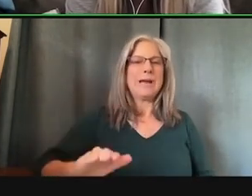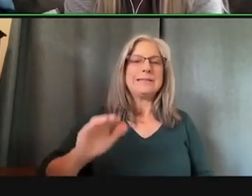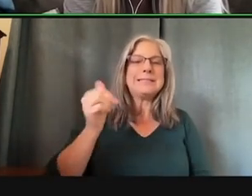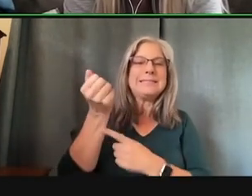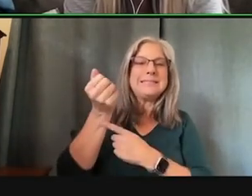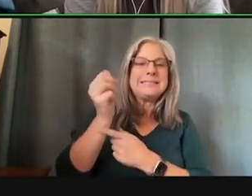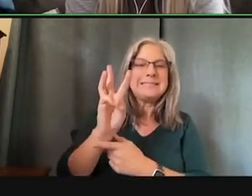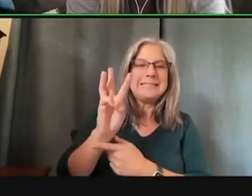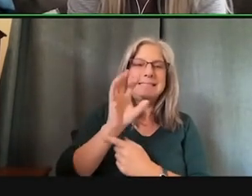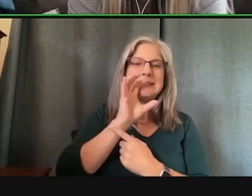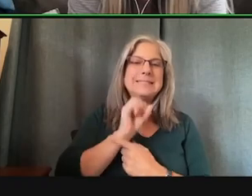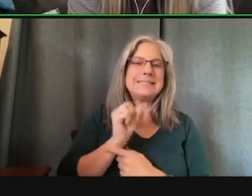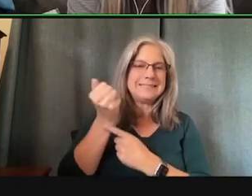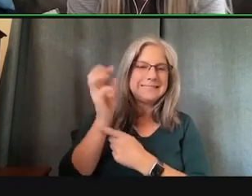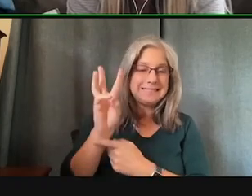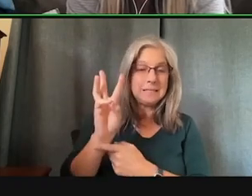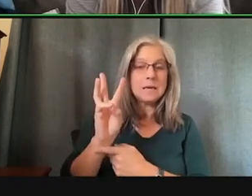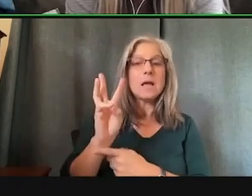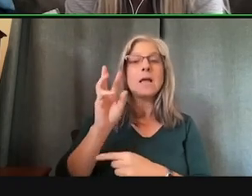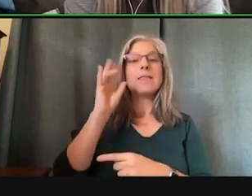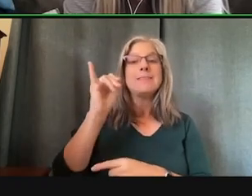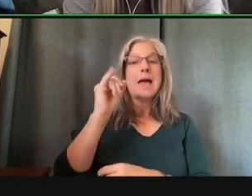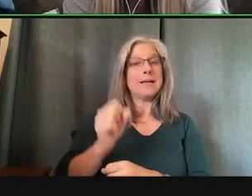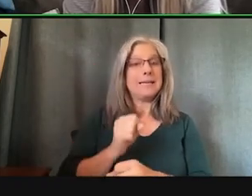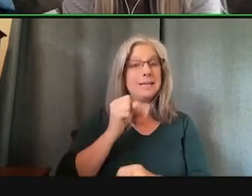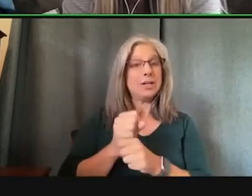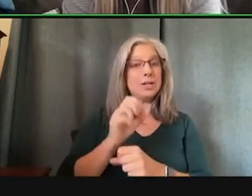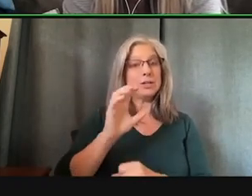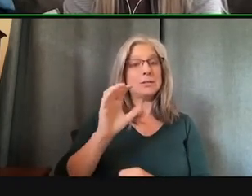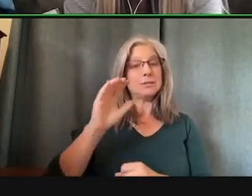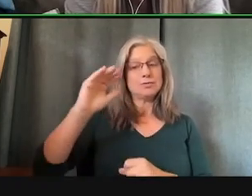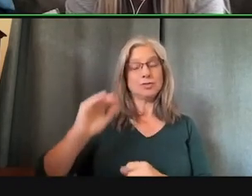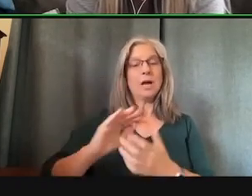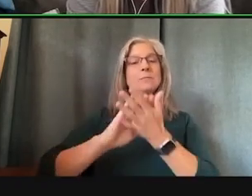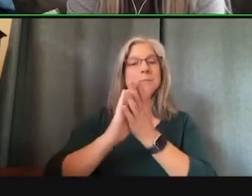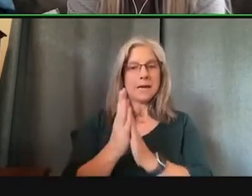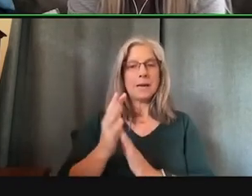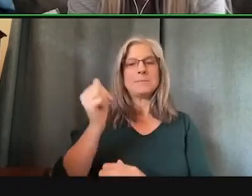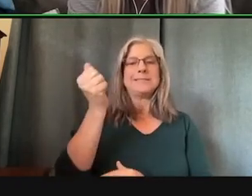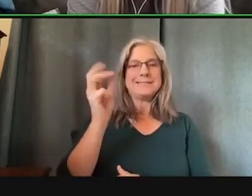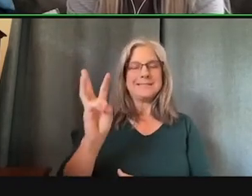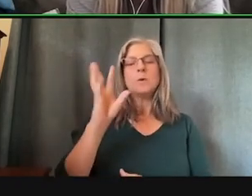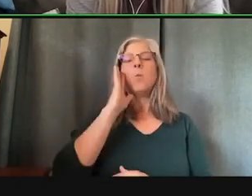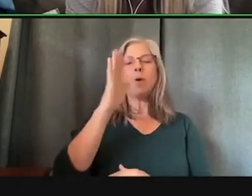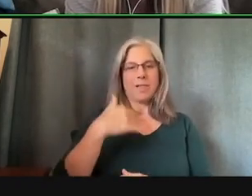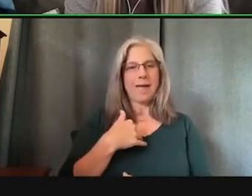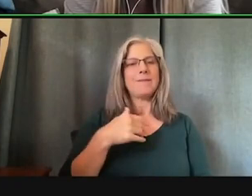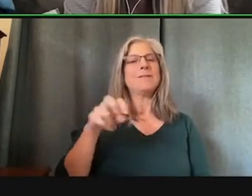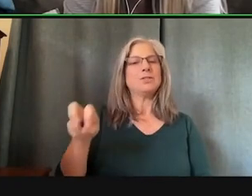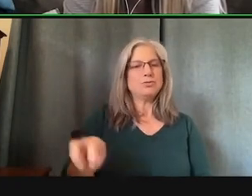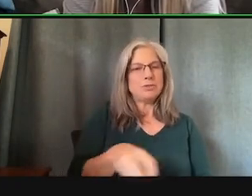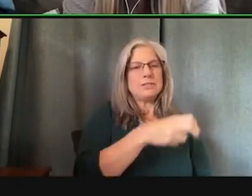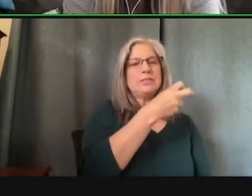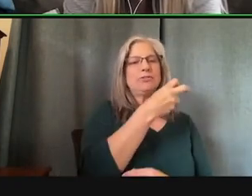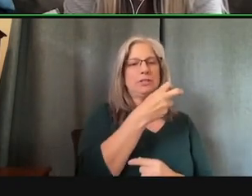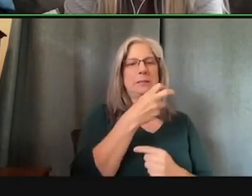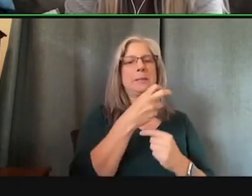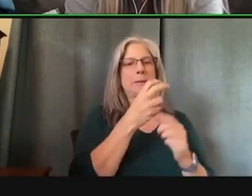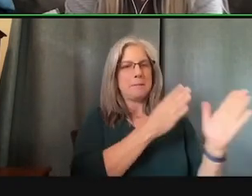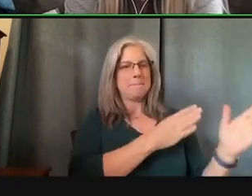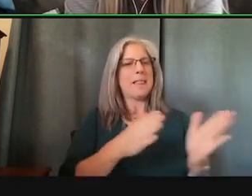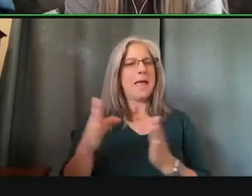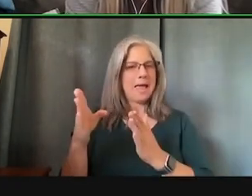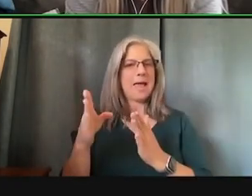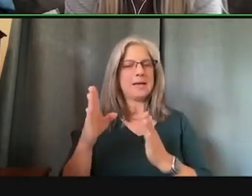16. But the year your child turns 16, they're going to have a transition plan developed for them. And the purpose, again, is